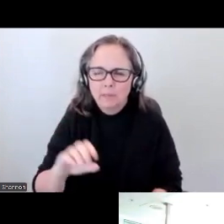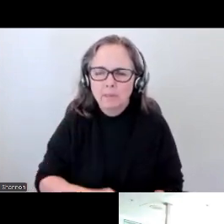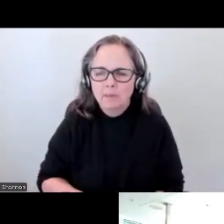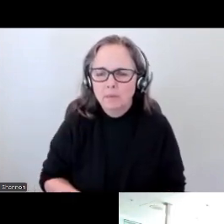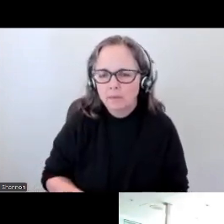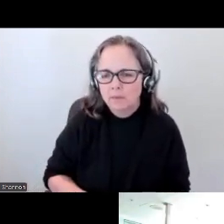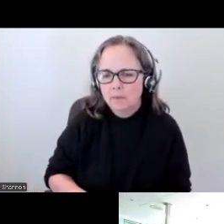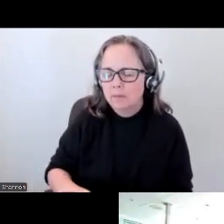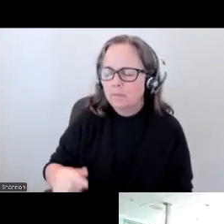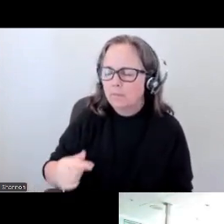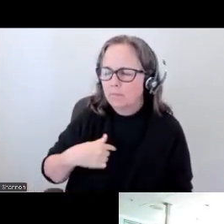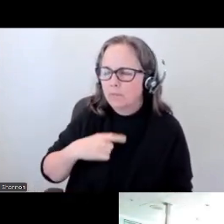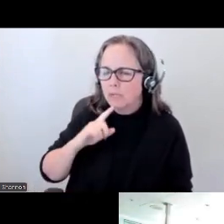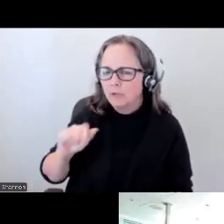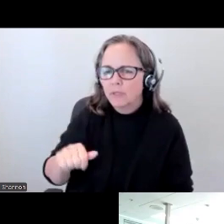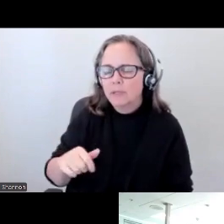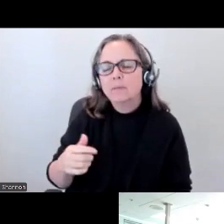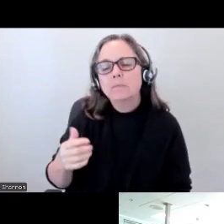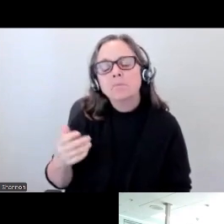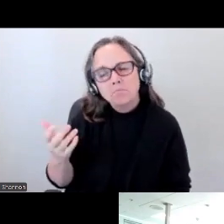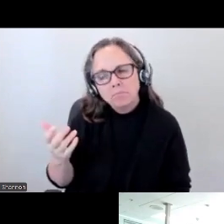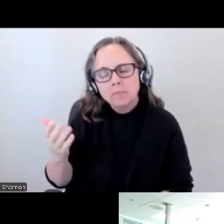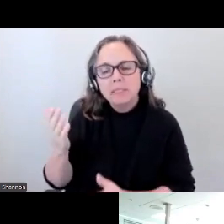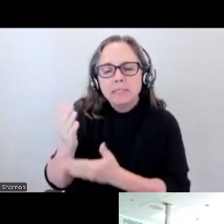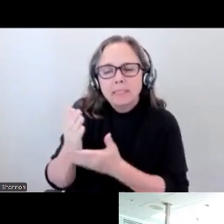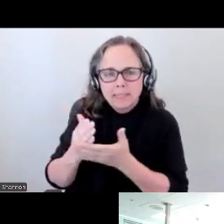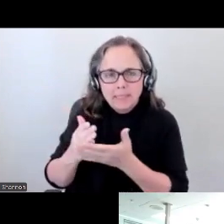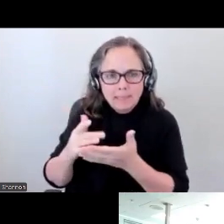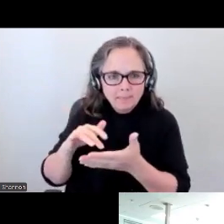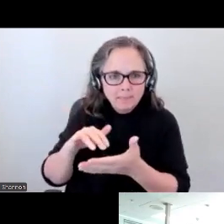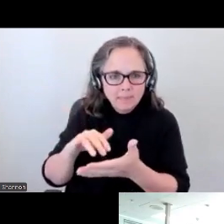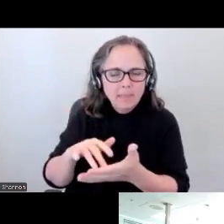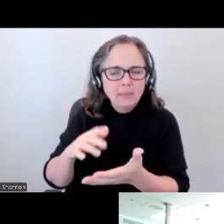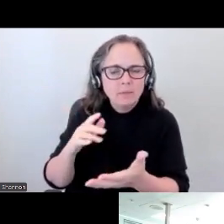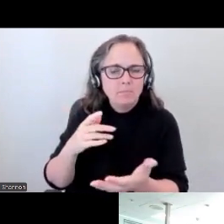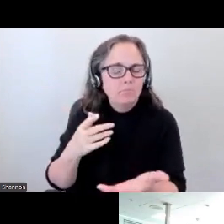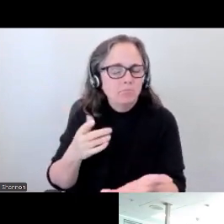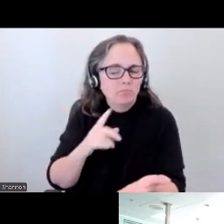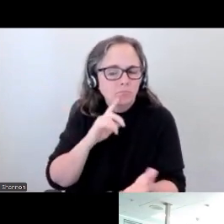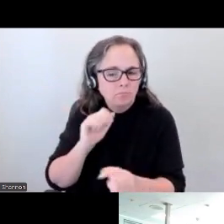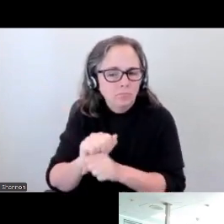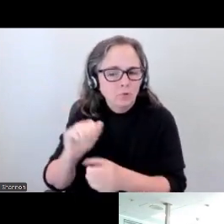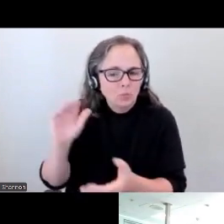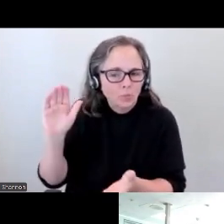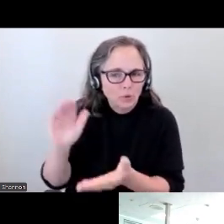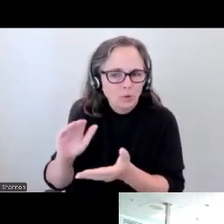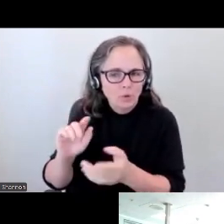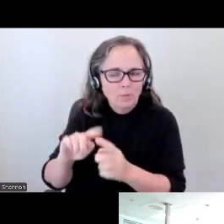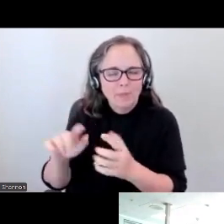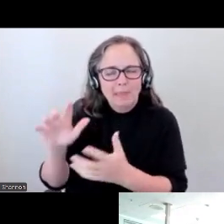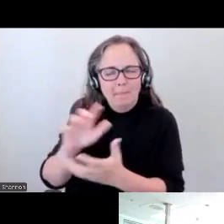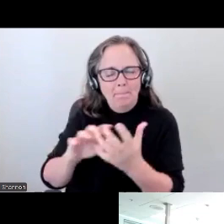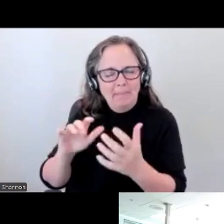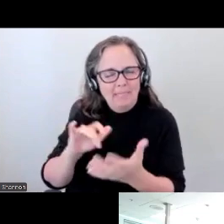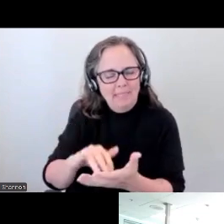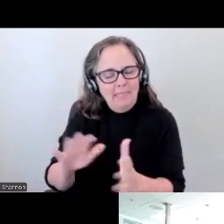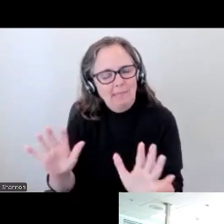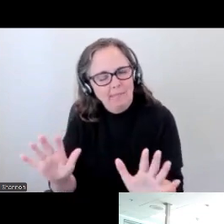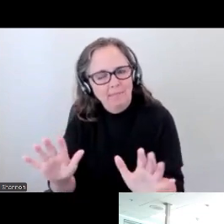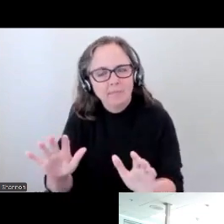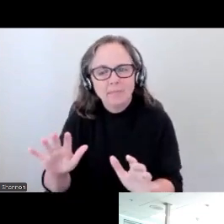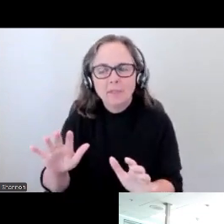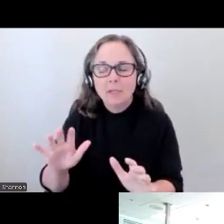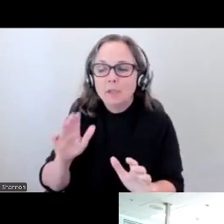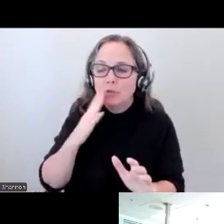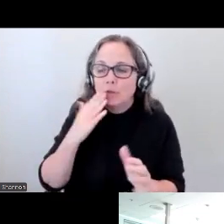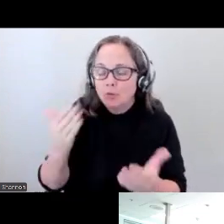Sure, I can take that question. There are some studies that show that fiber does reduce, but it's as a mixed study. So it's always good to take